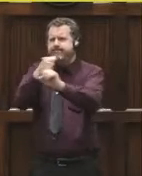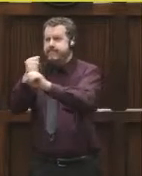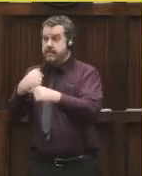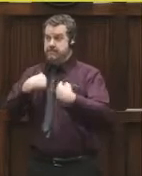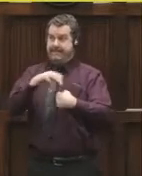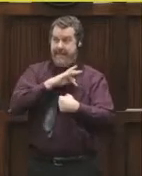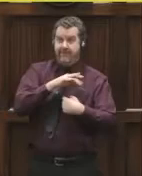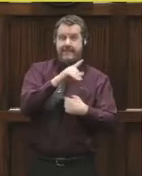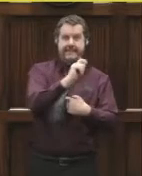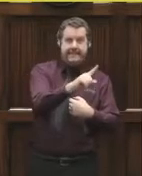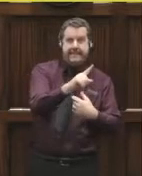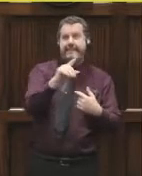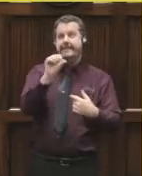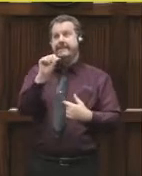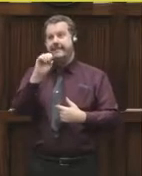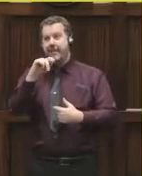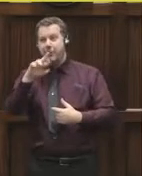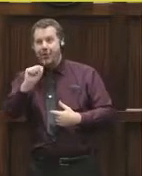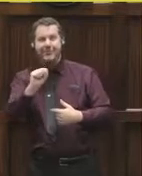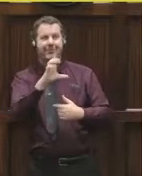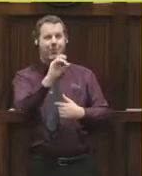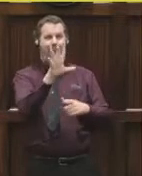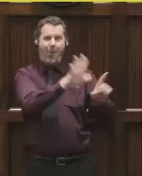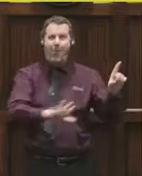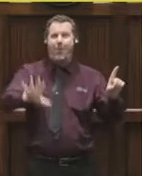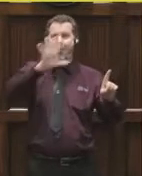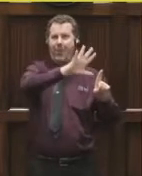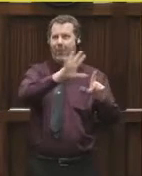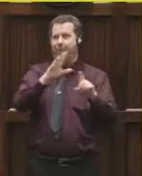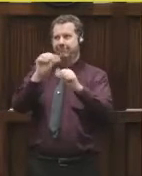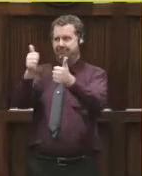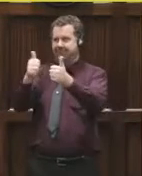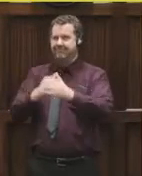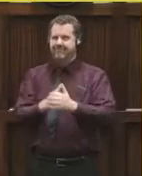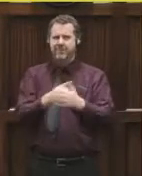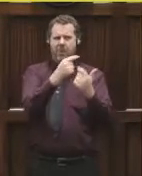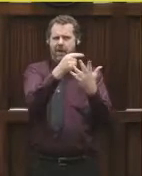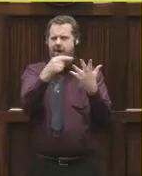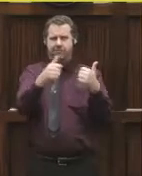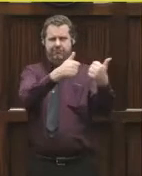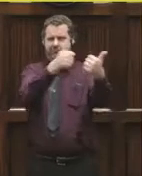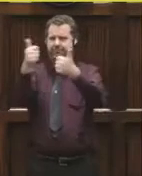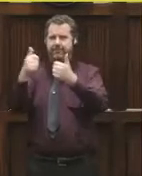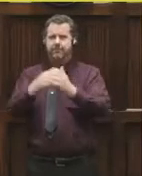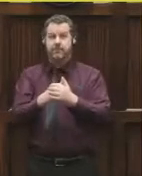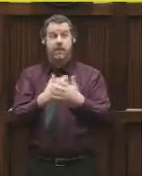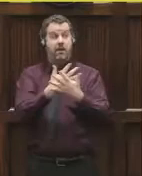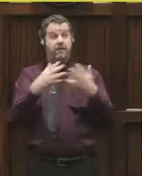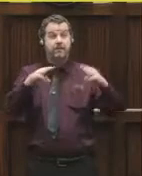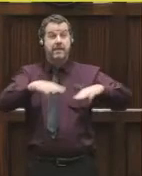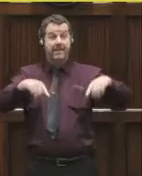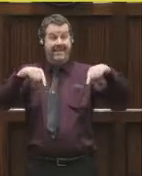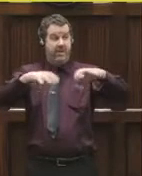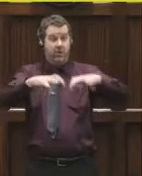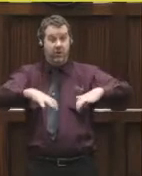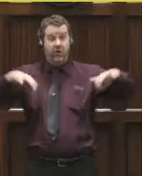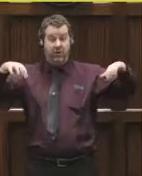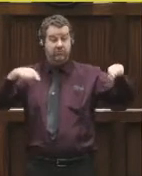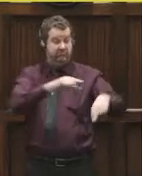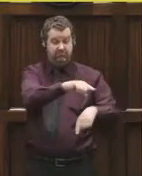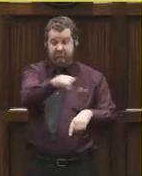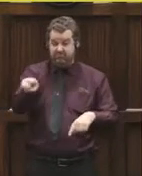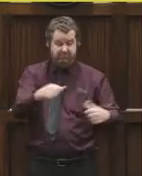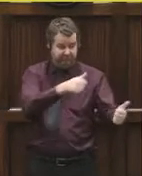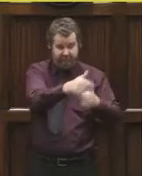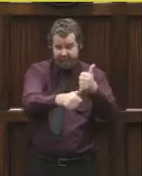in Cork City and County. So there are many people in this institution here that deserve to be commended for the passing of what